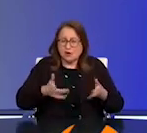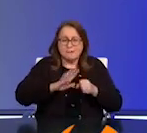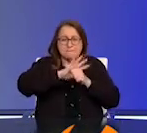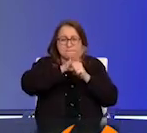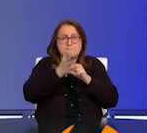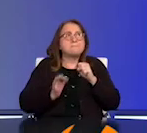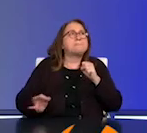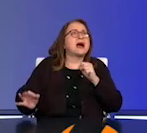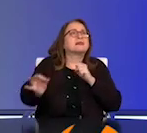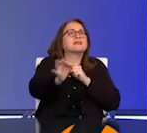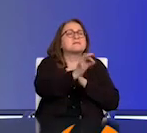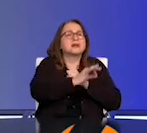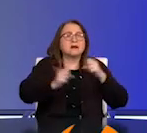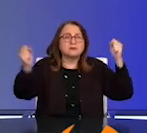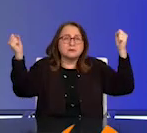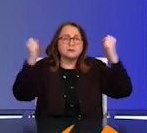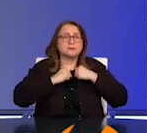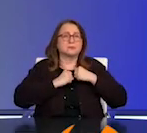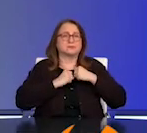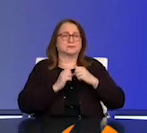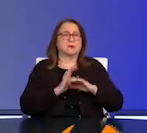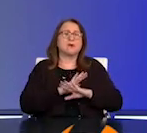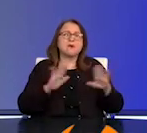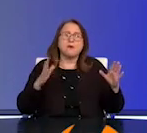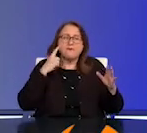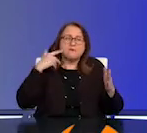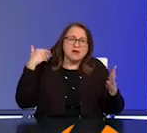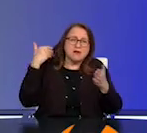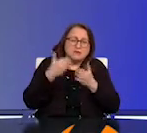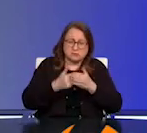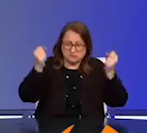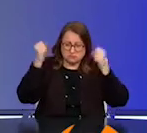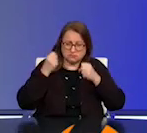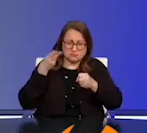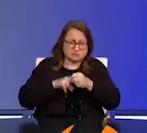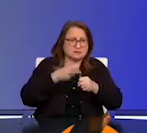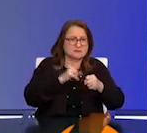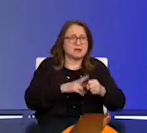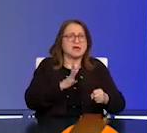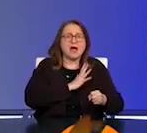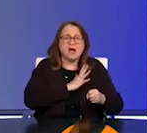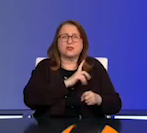dreadful pandemic, which has disrupted so many lives and livelihoods.